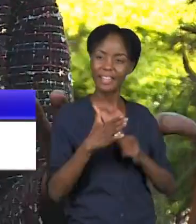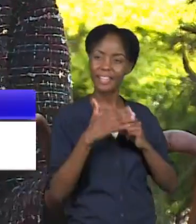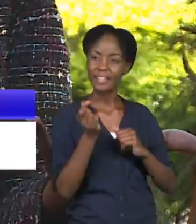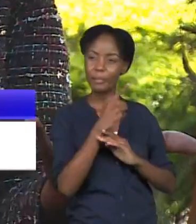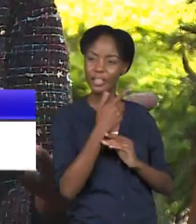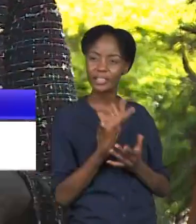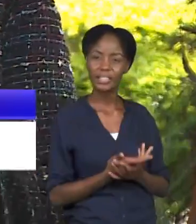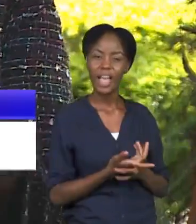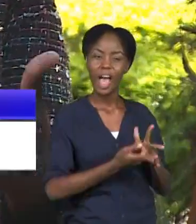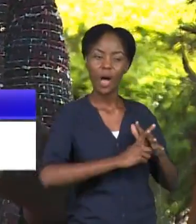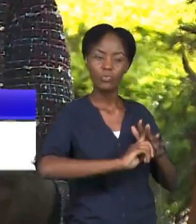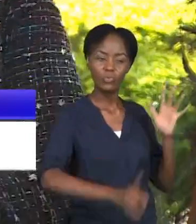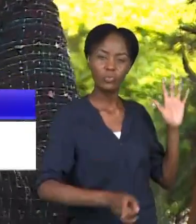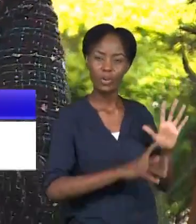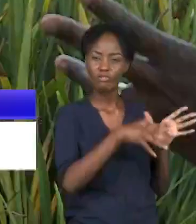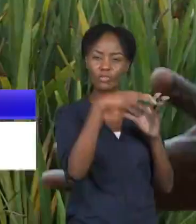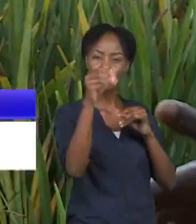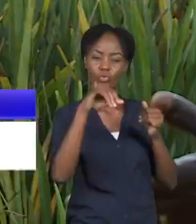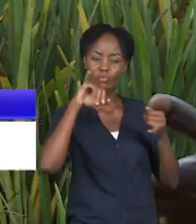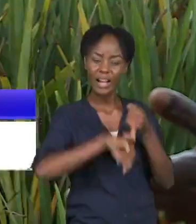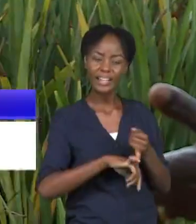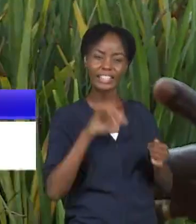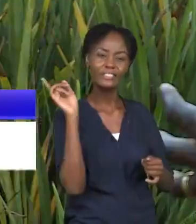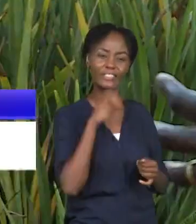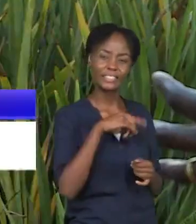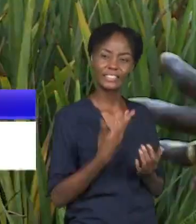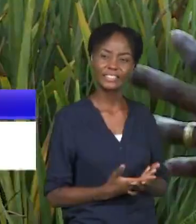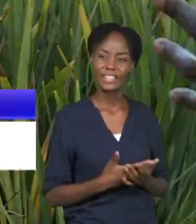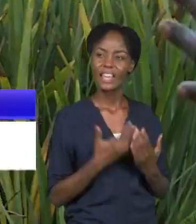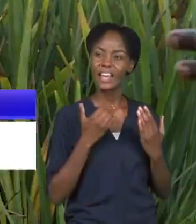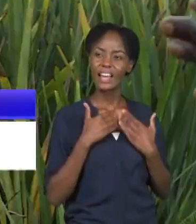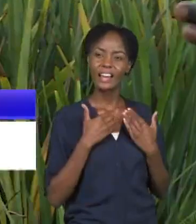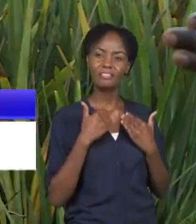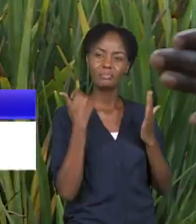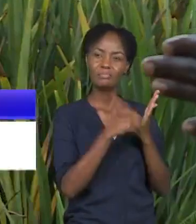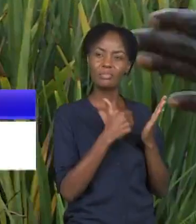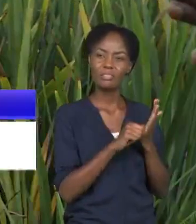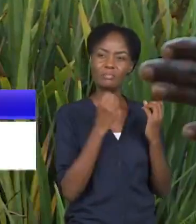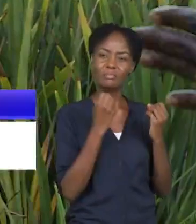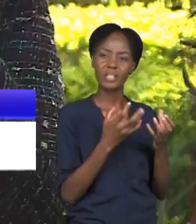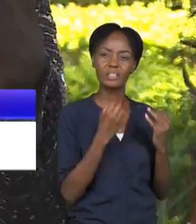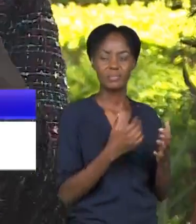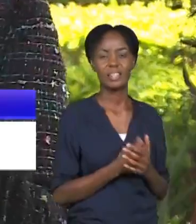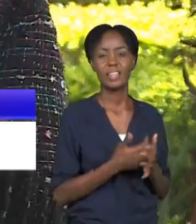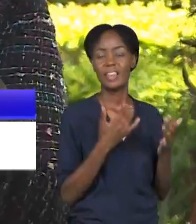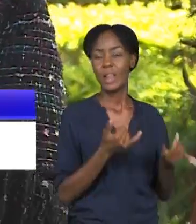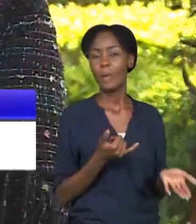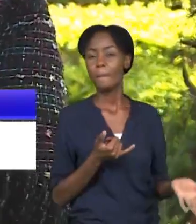had eloped. They had gotten married. They've gone through so much. And so it will take them quite some time to also come back to